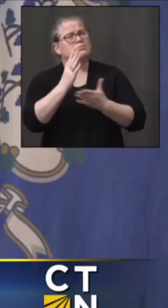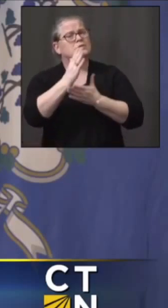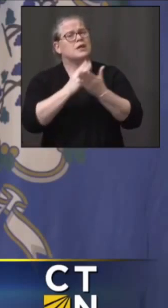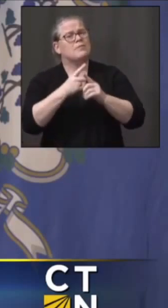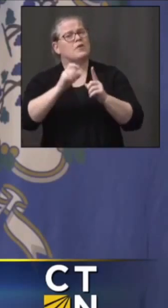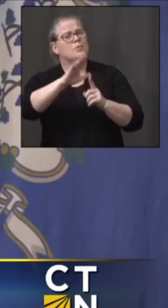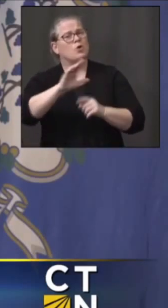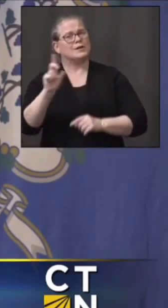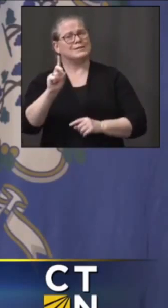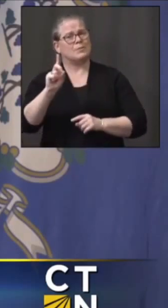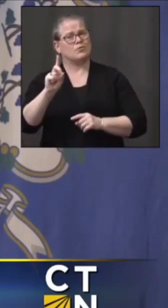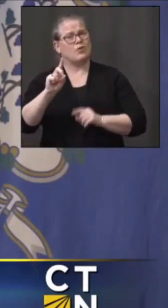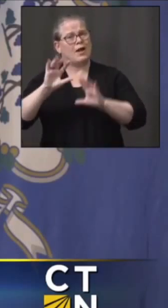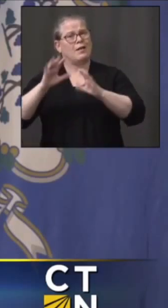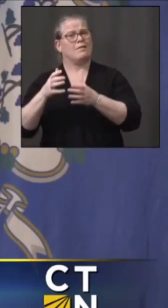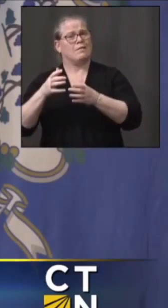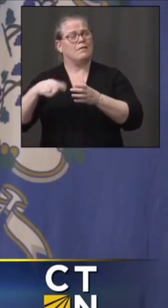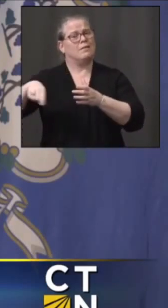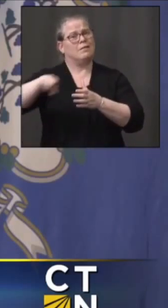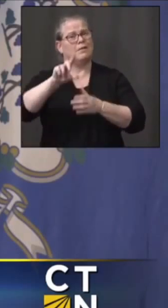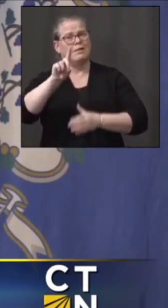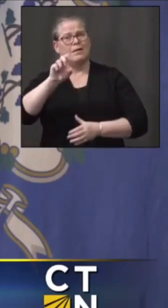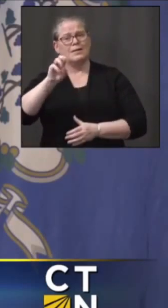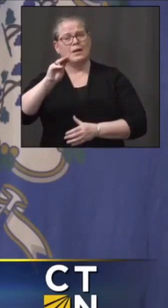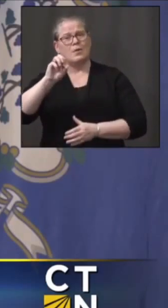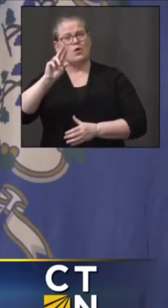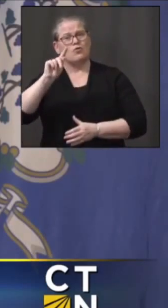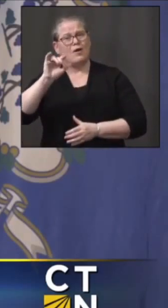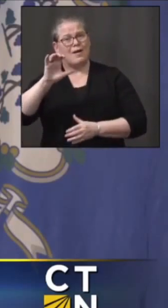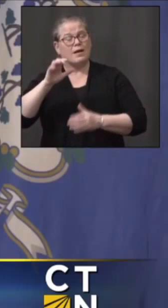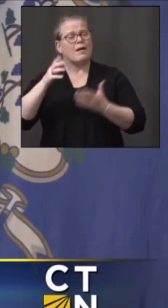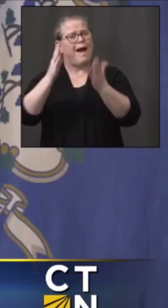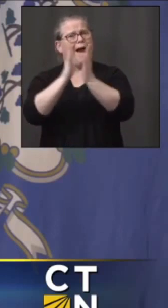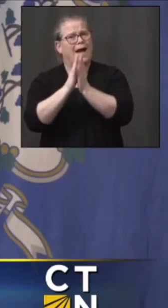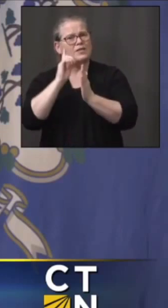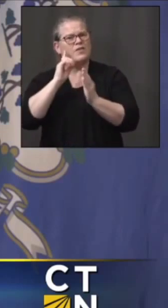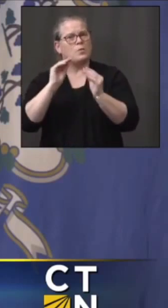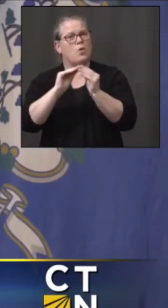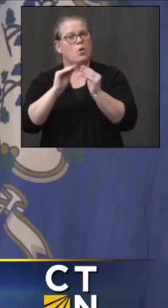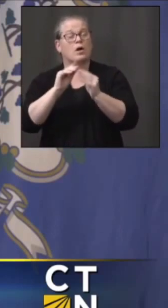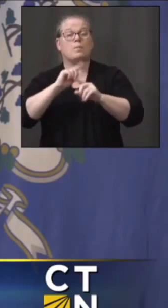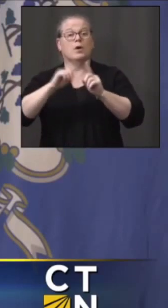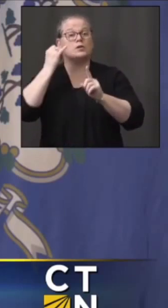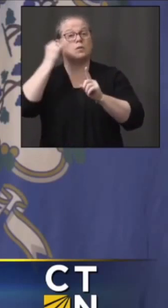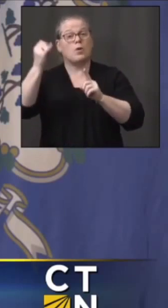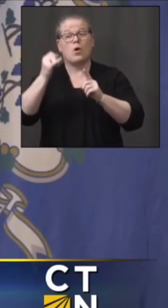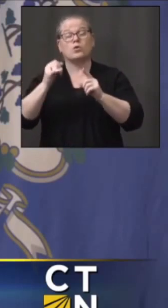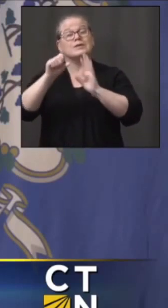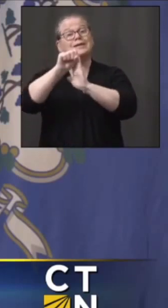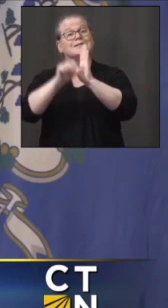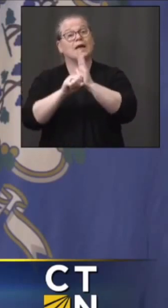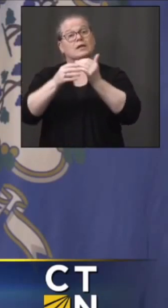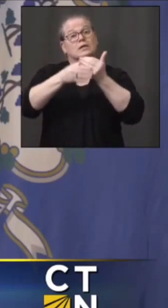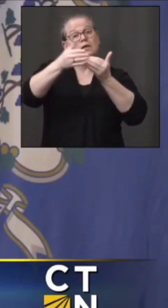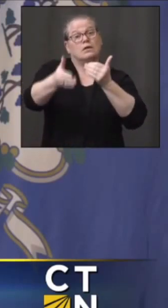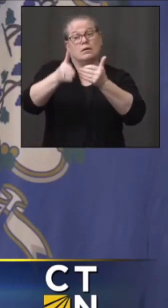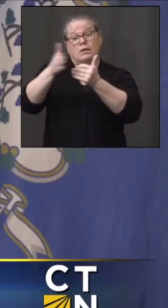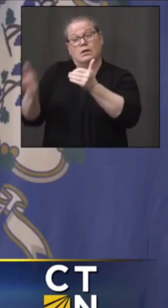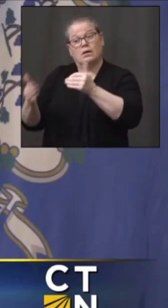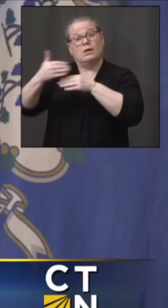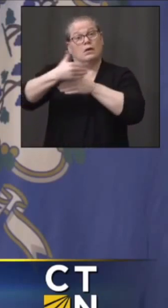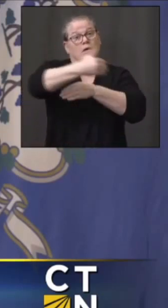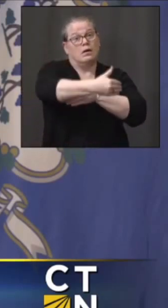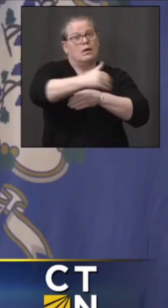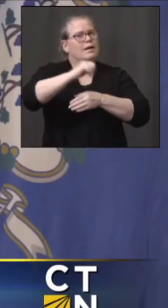restrictions, but how effective would this be if neighboring states didn't follow along? Like, do you foresee another